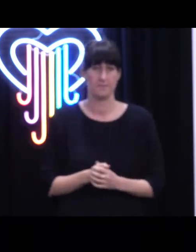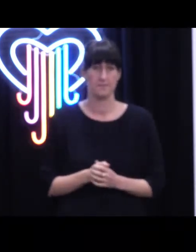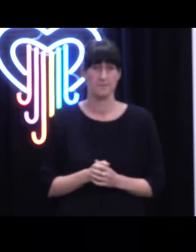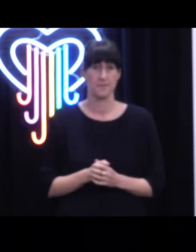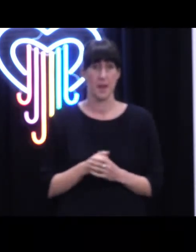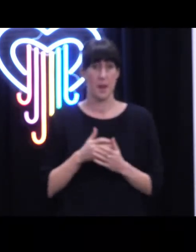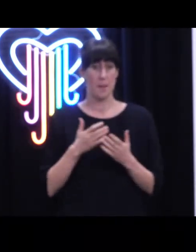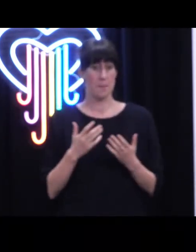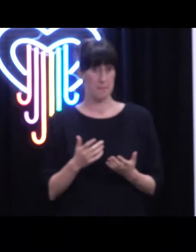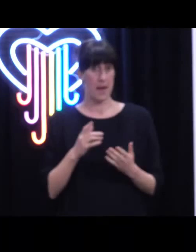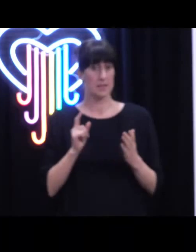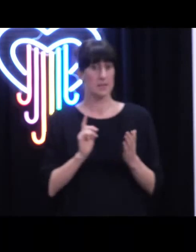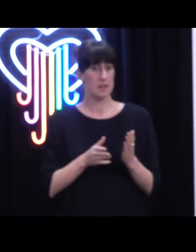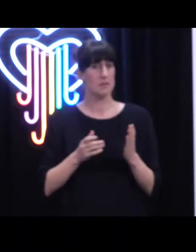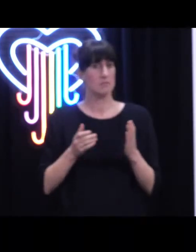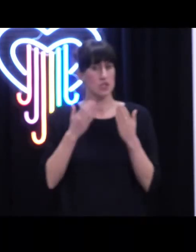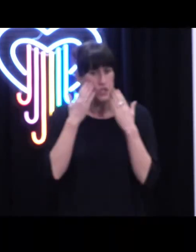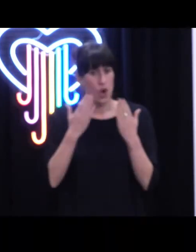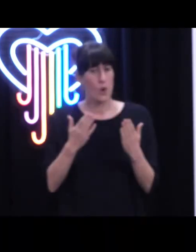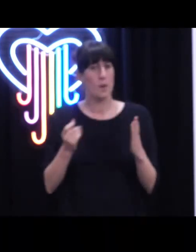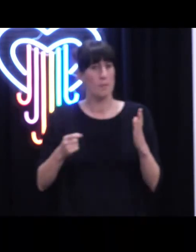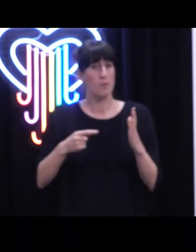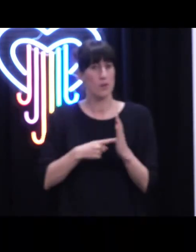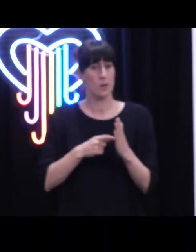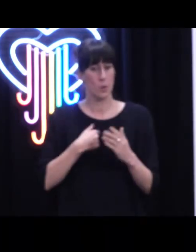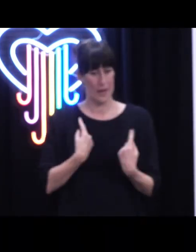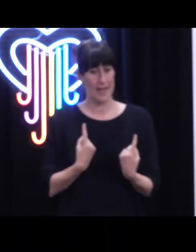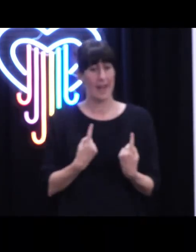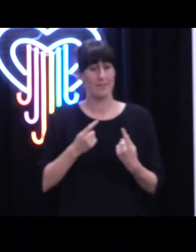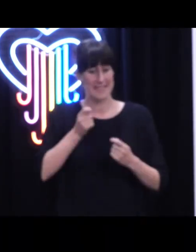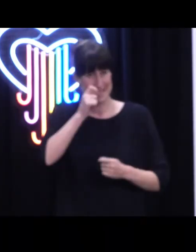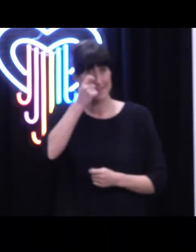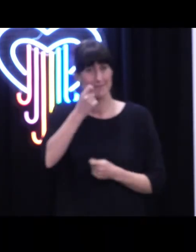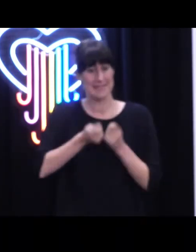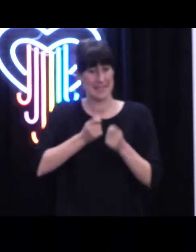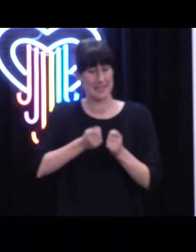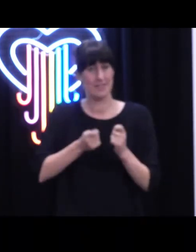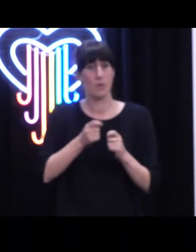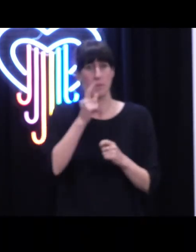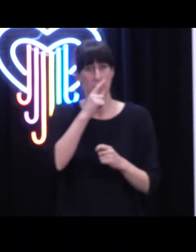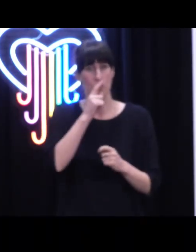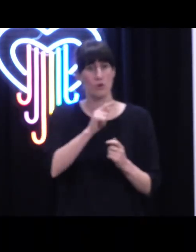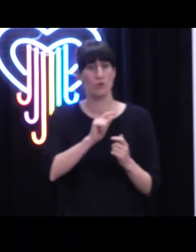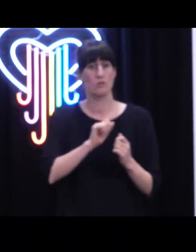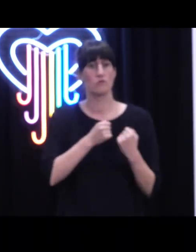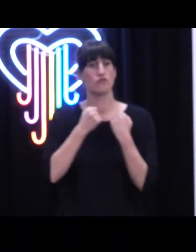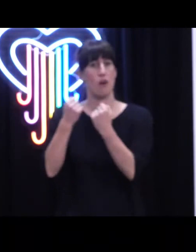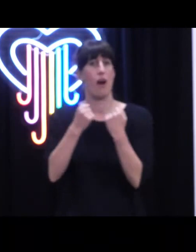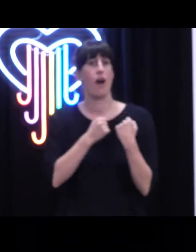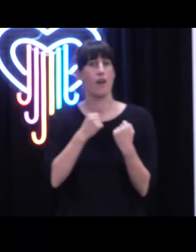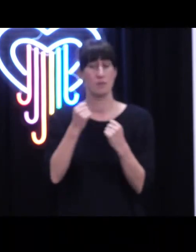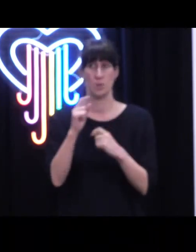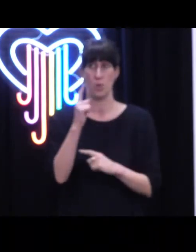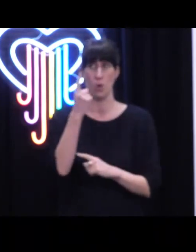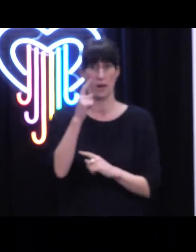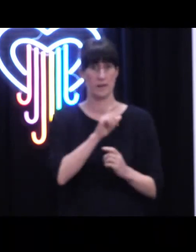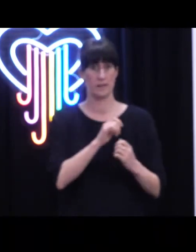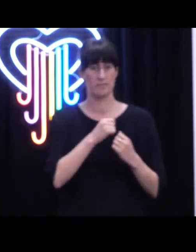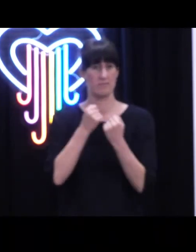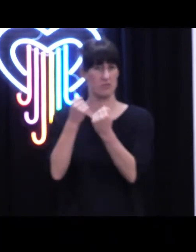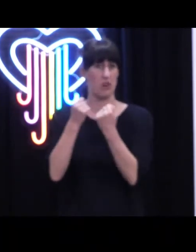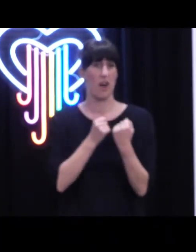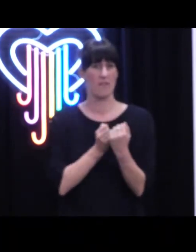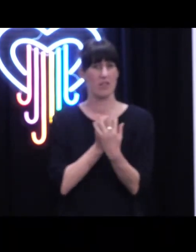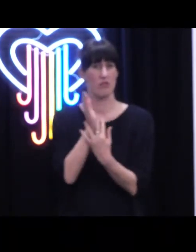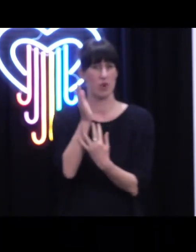people travelling across the Auckland boundary. Just a reminder that after 11:59 p.m. this evening, all permitted workers who cross